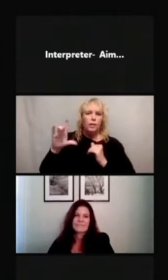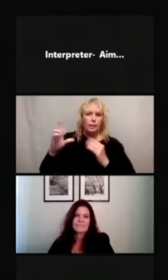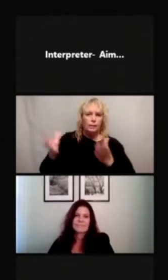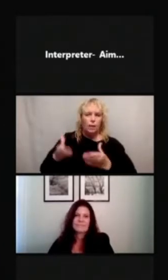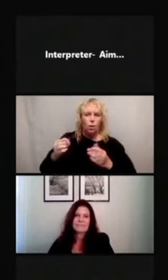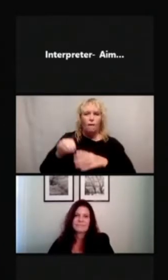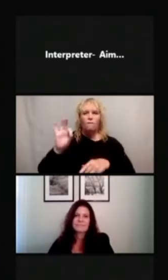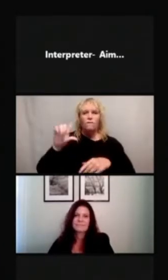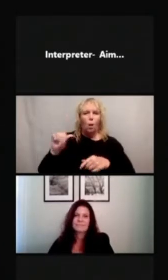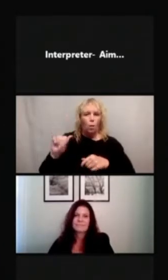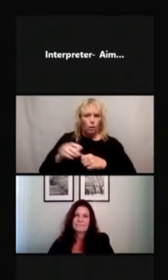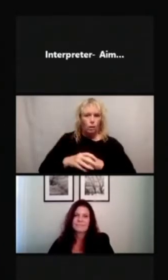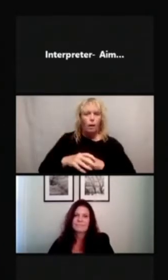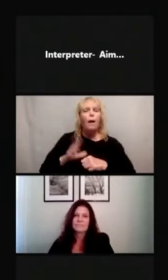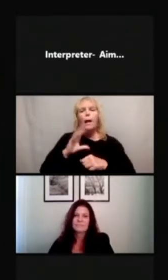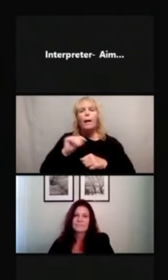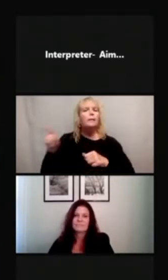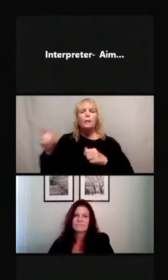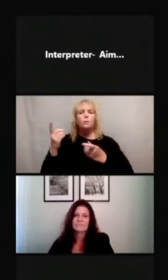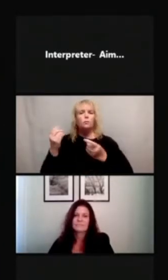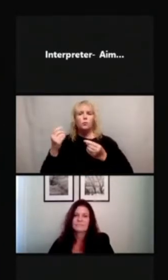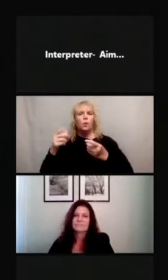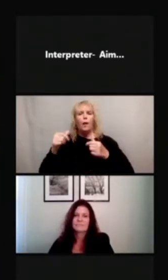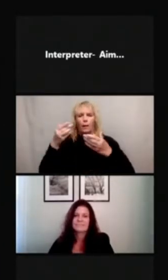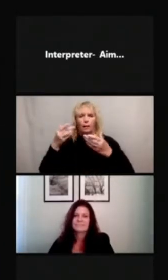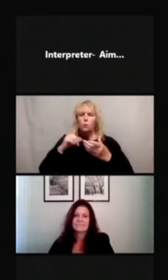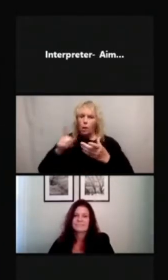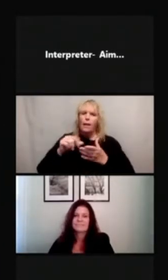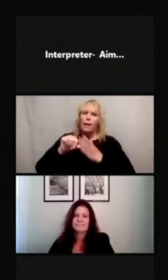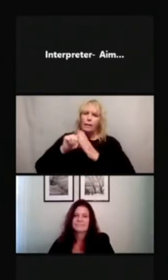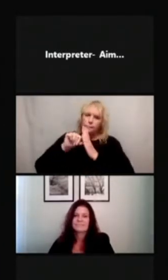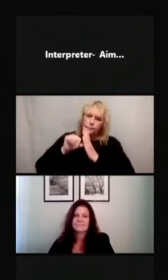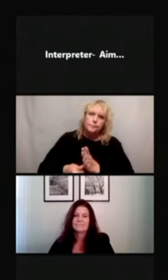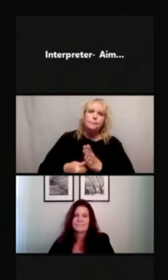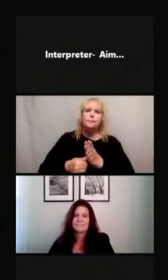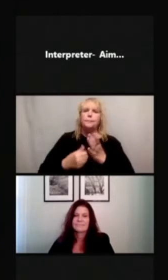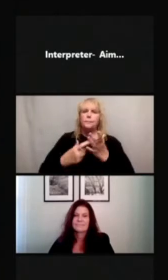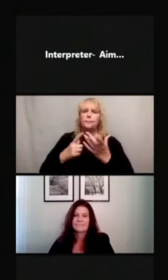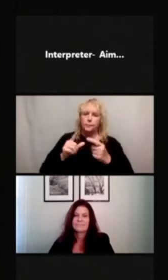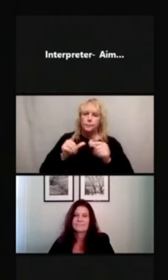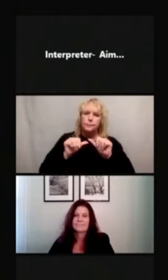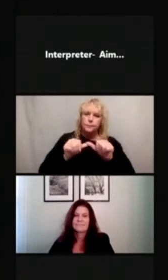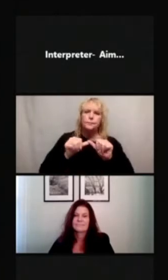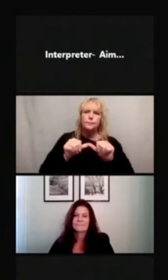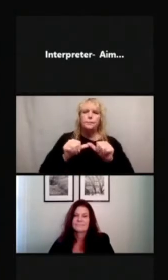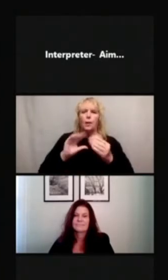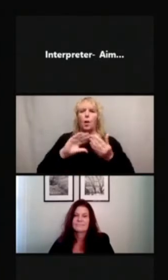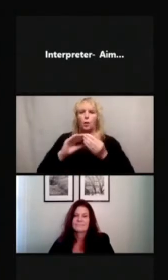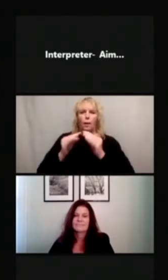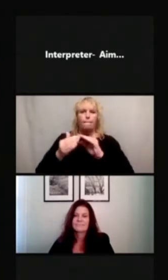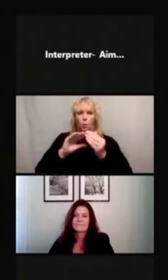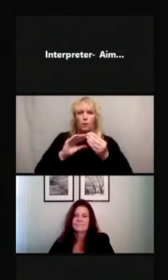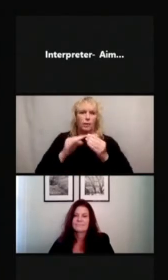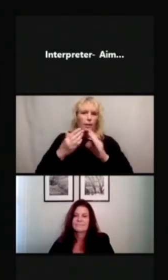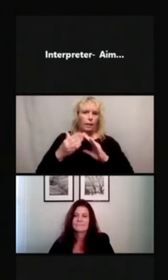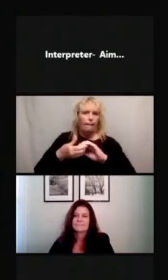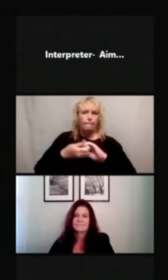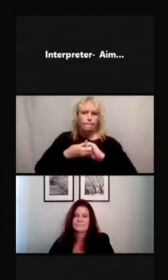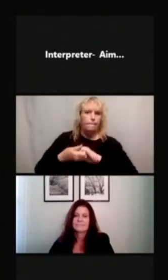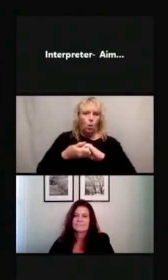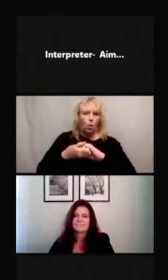has a heavy emphasis on developing and sustaining community partners. And we want to share with you a little bit